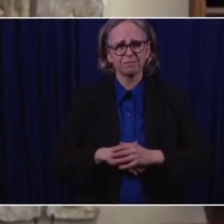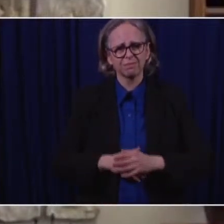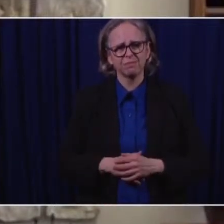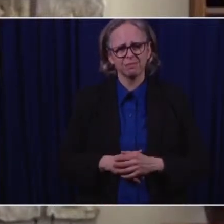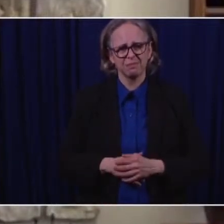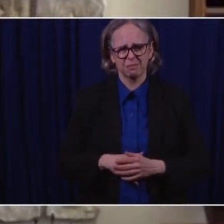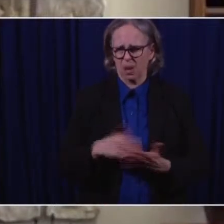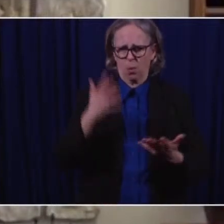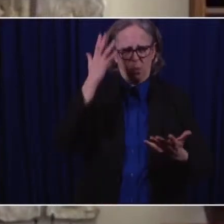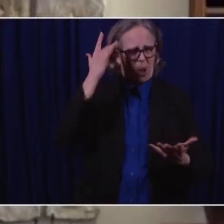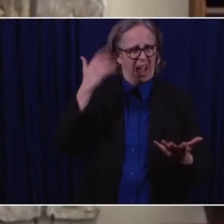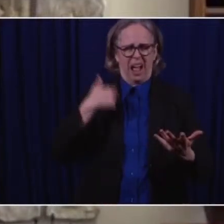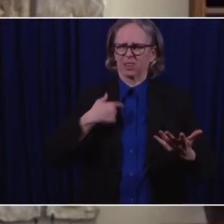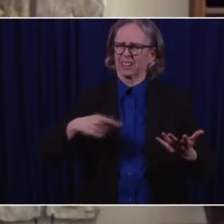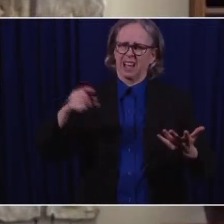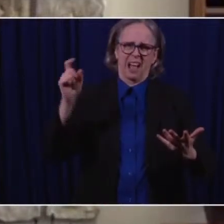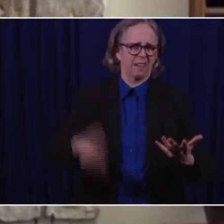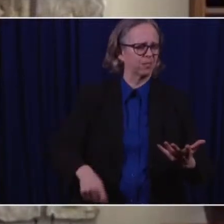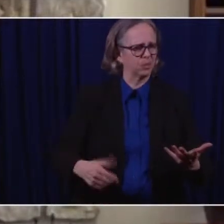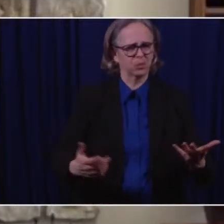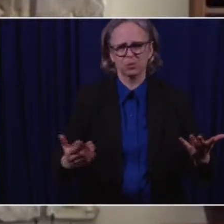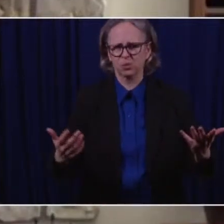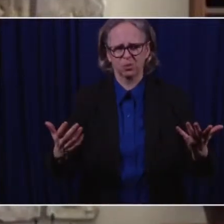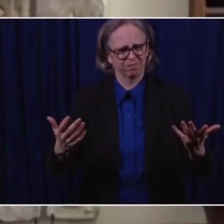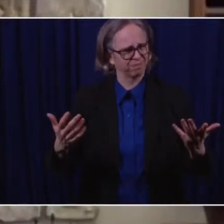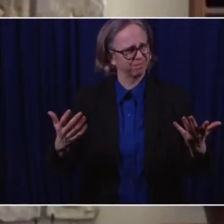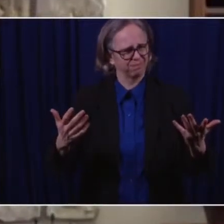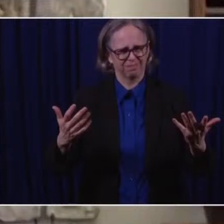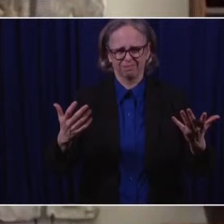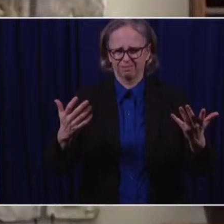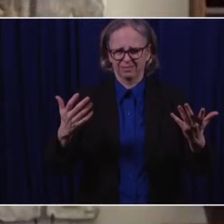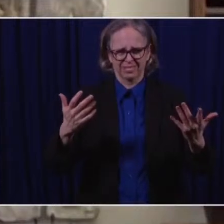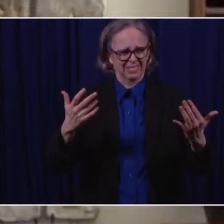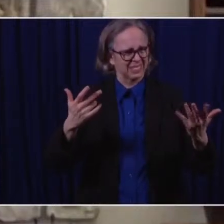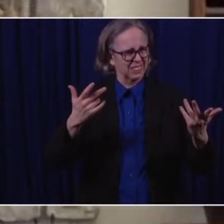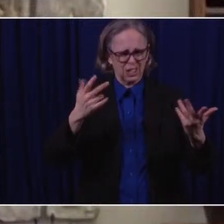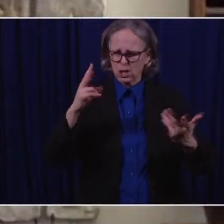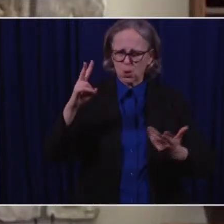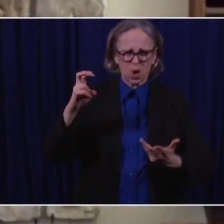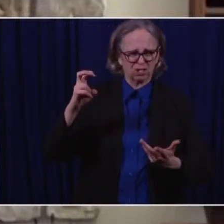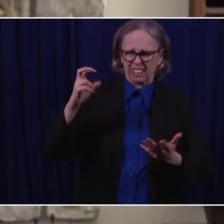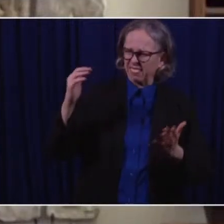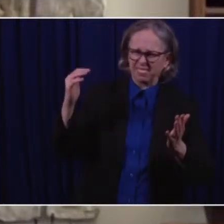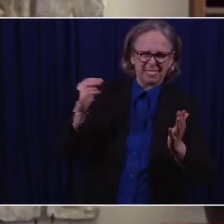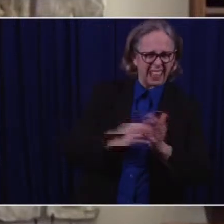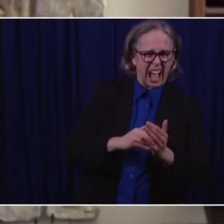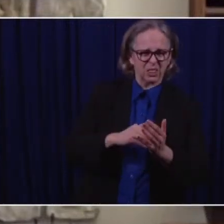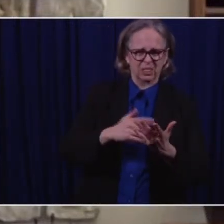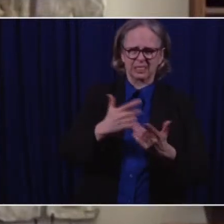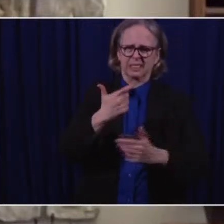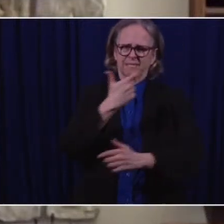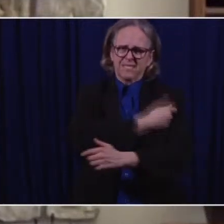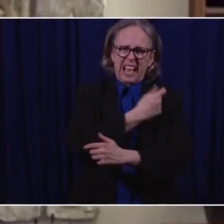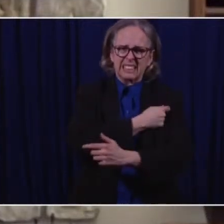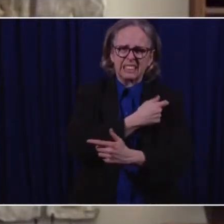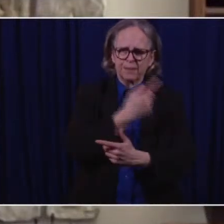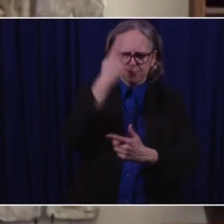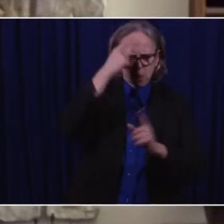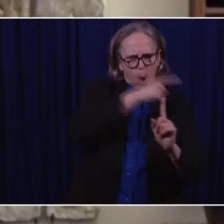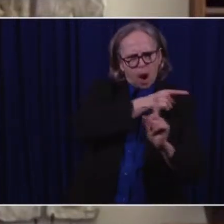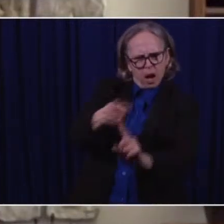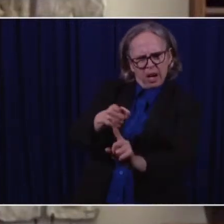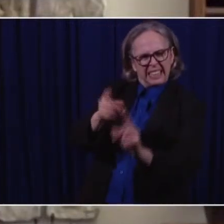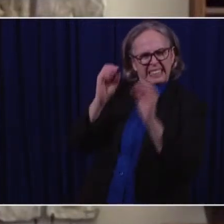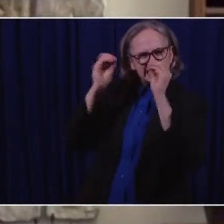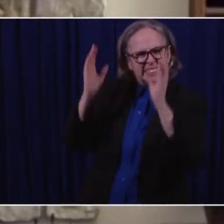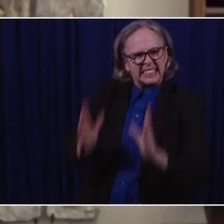devoting over 200,000 first doses, to our teachers is to get our kids